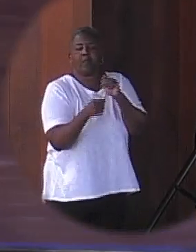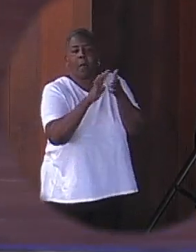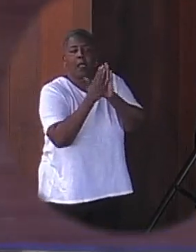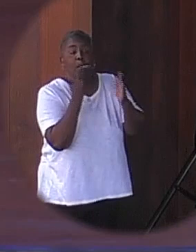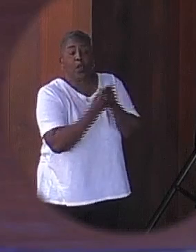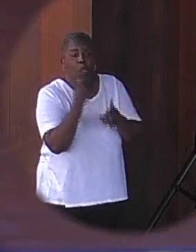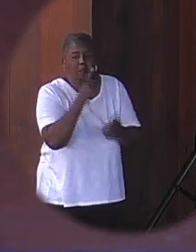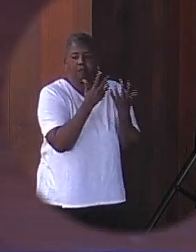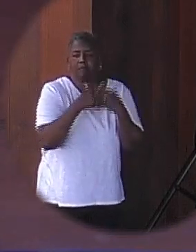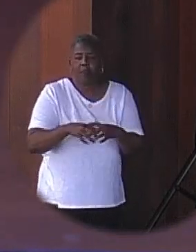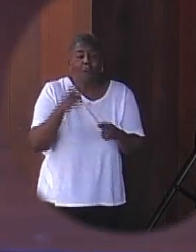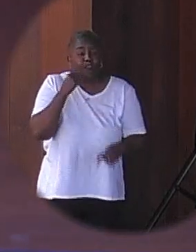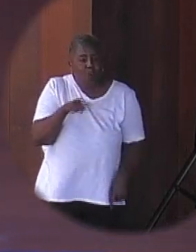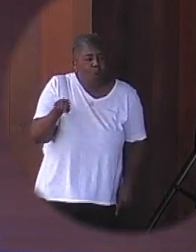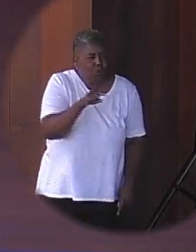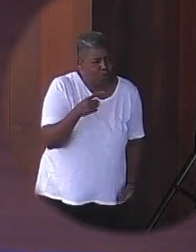good.